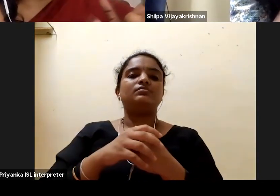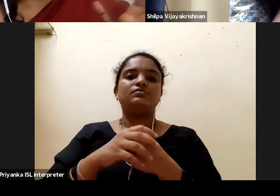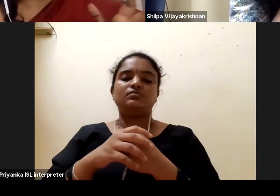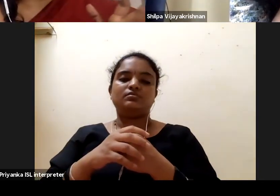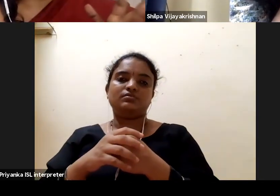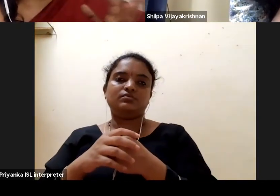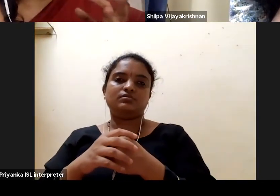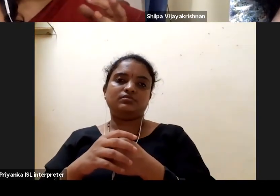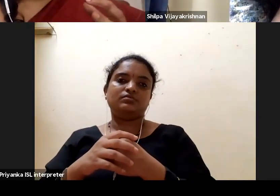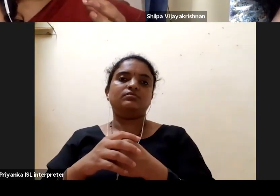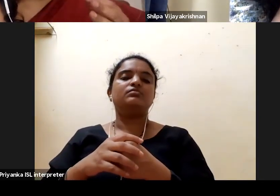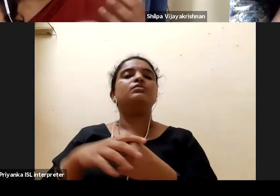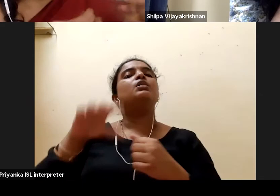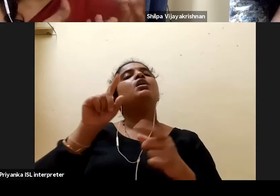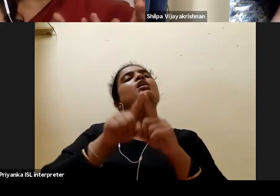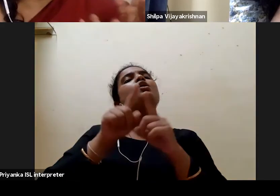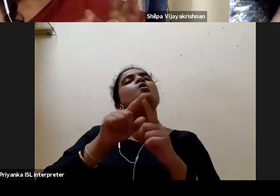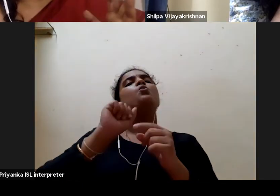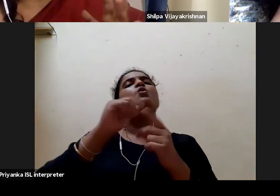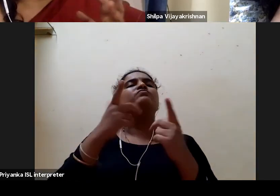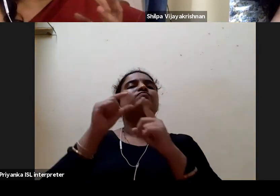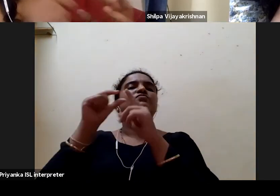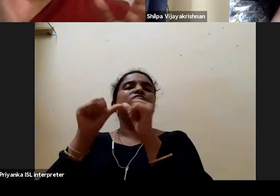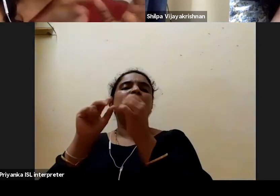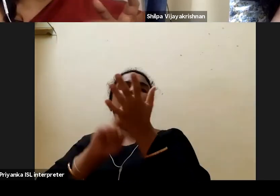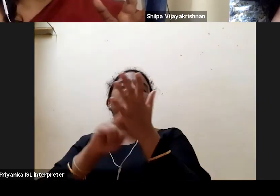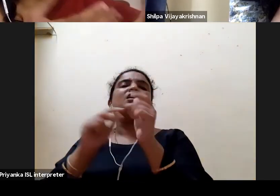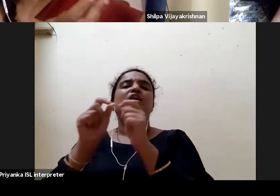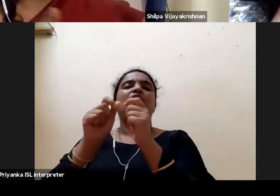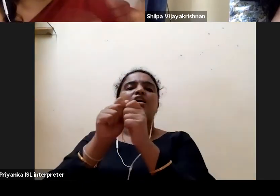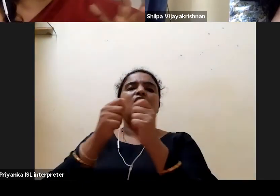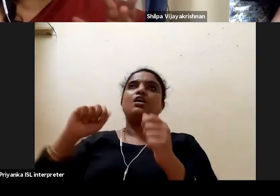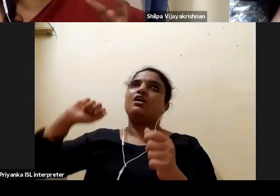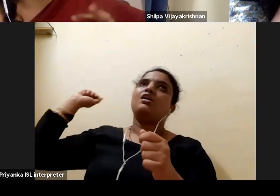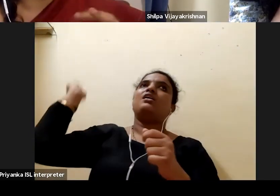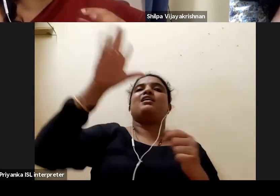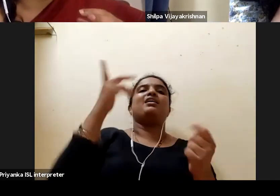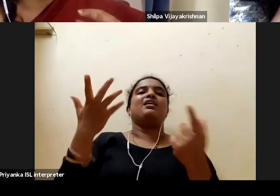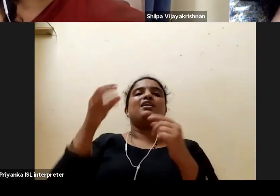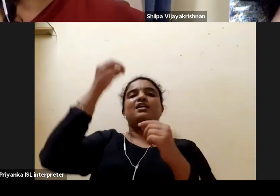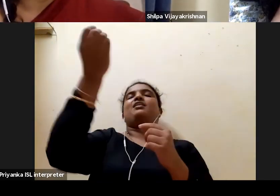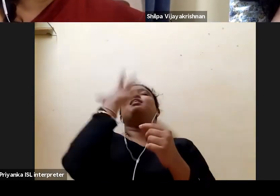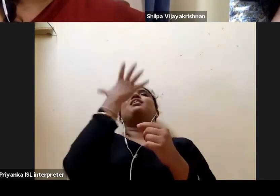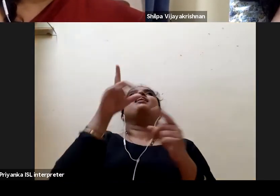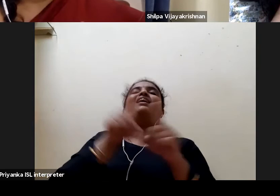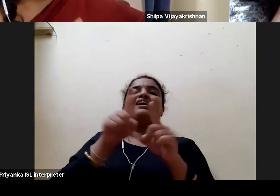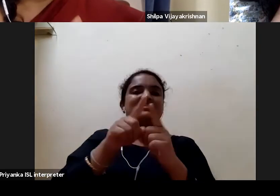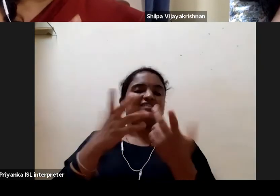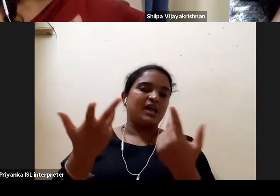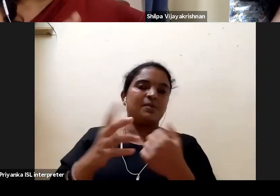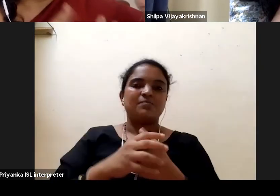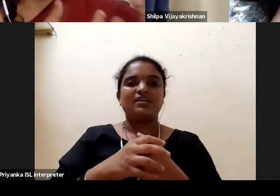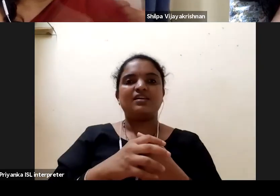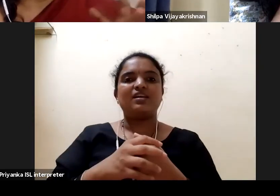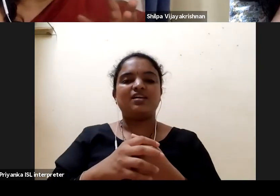have a certain story, or like the paneer was so rubbery that, if I threw it on the wall, it would just bounce back or something like that.